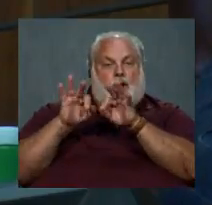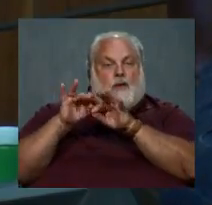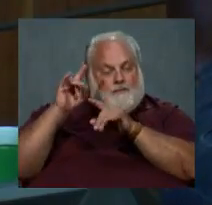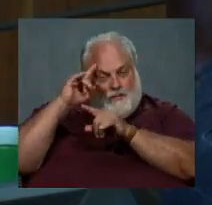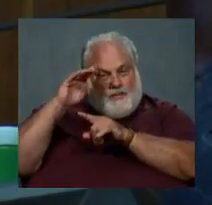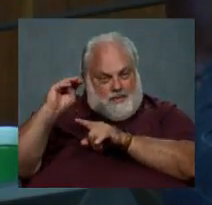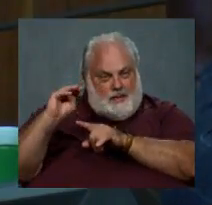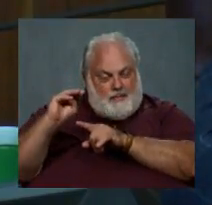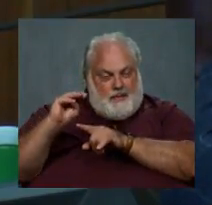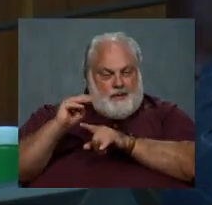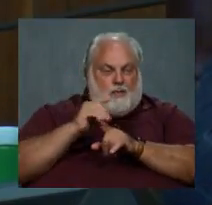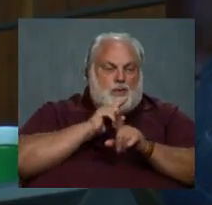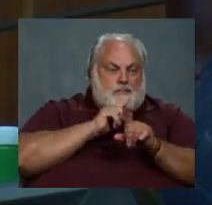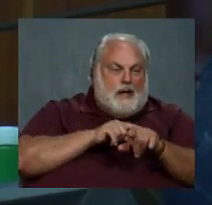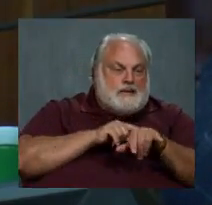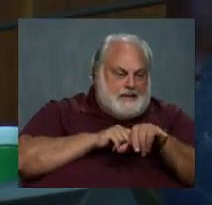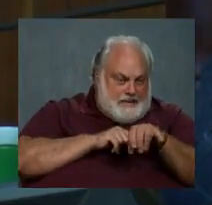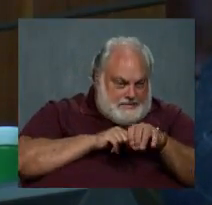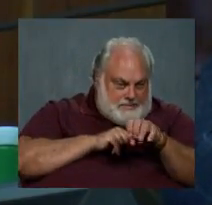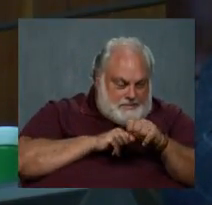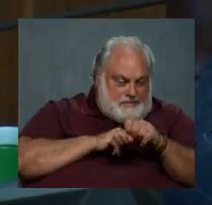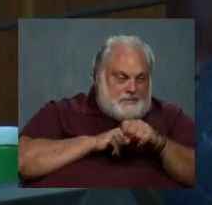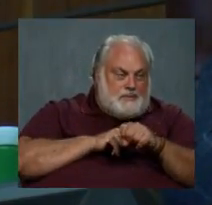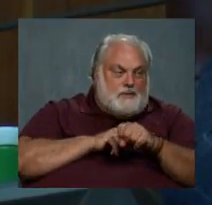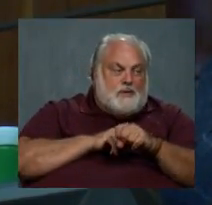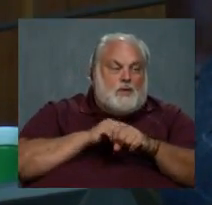access point as we are. That is correct. We're going to